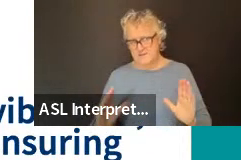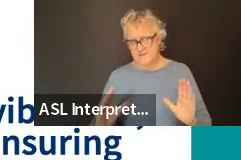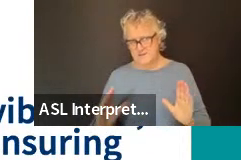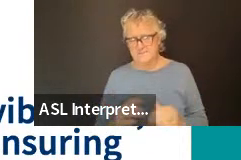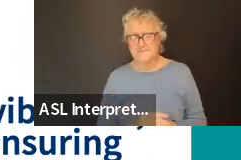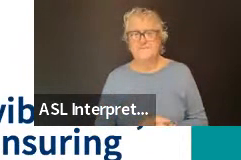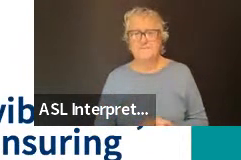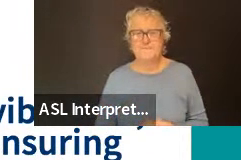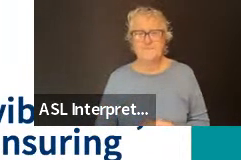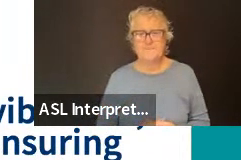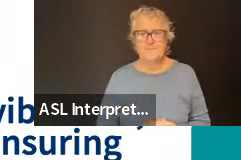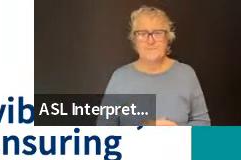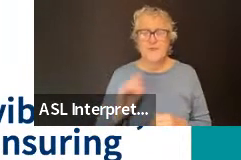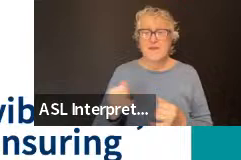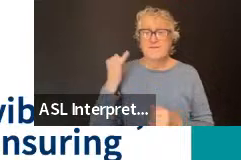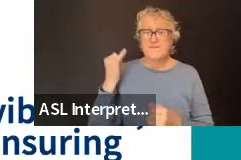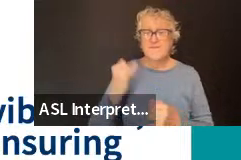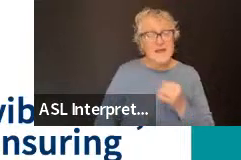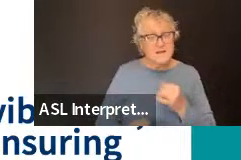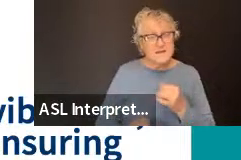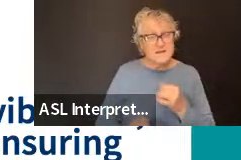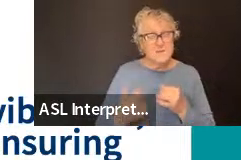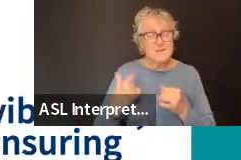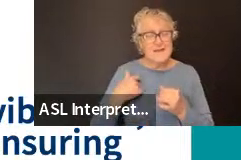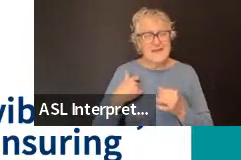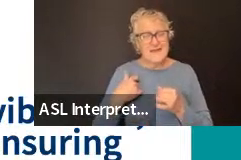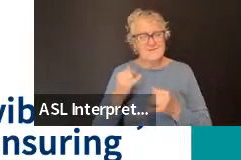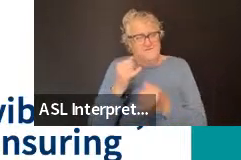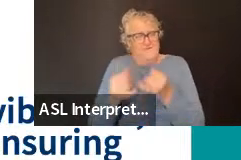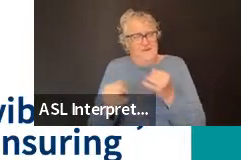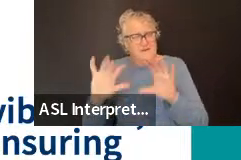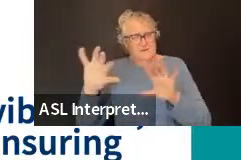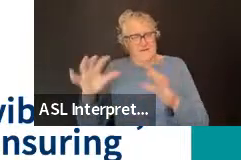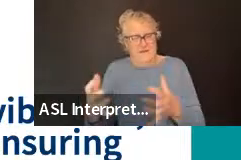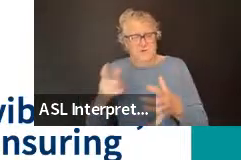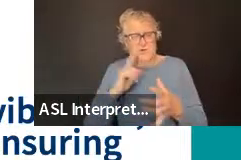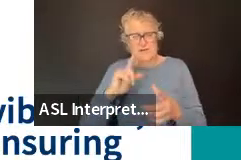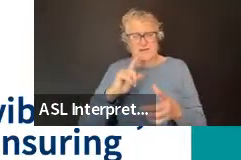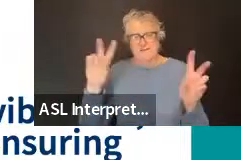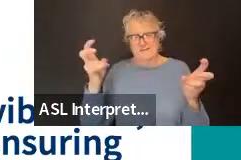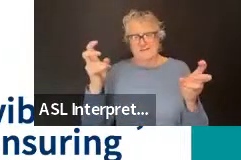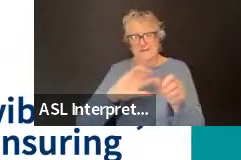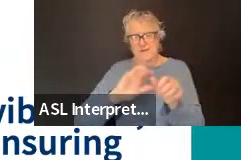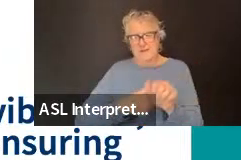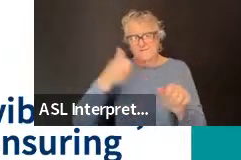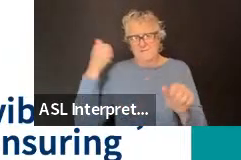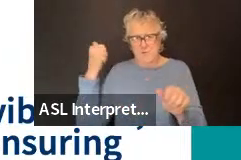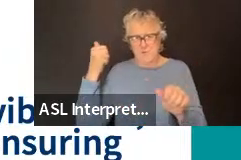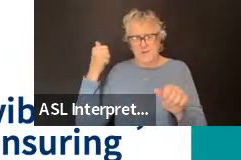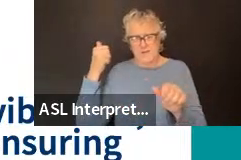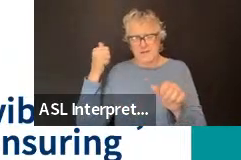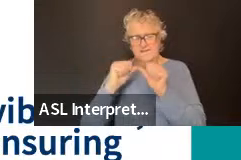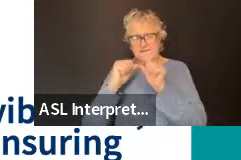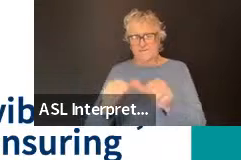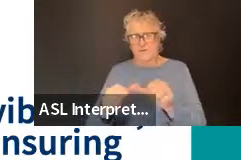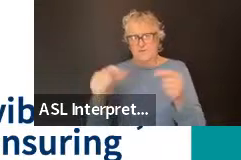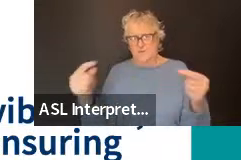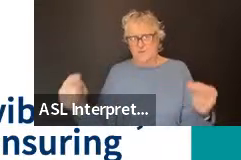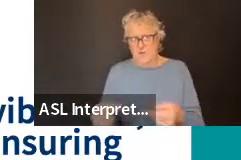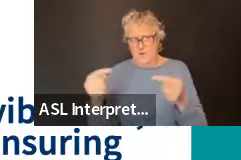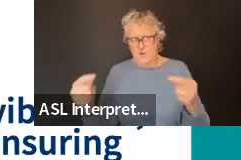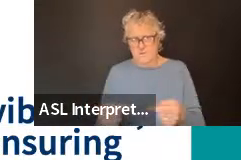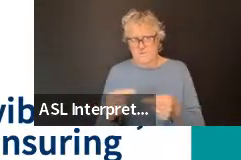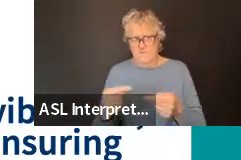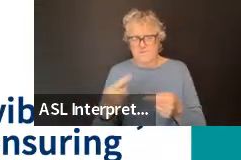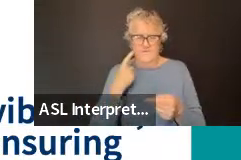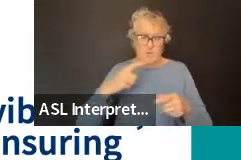And finally, we have our avoid further harm category. So this includes established systems for continuous monitoring for